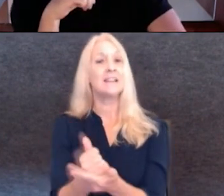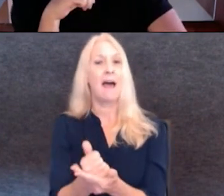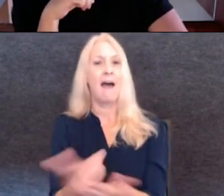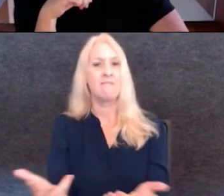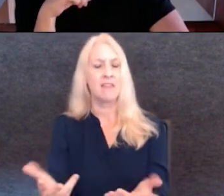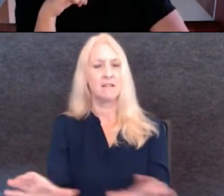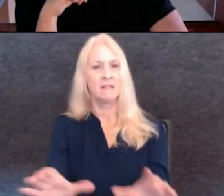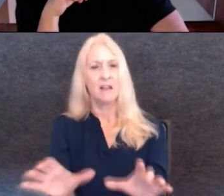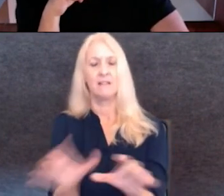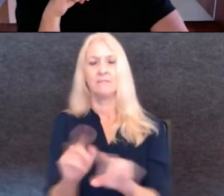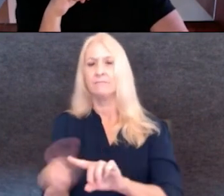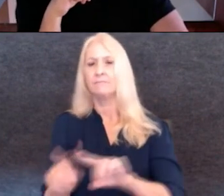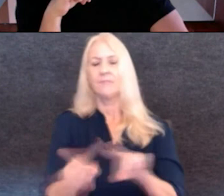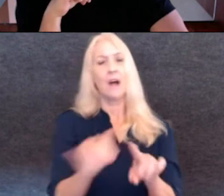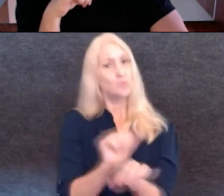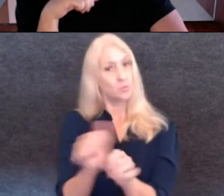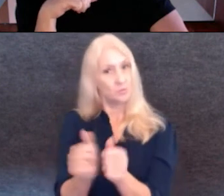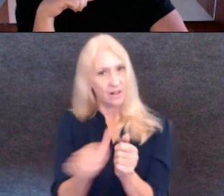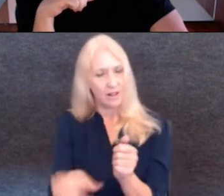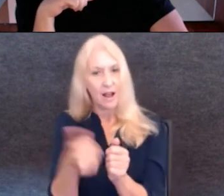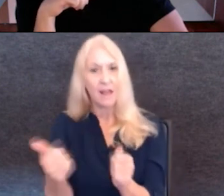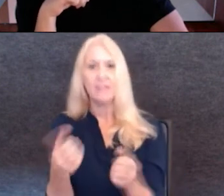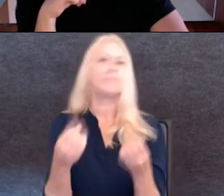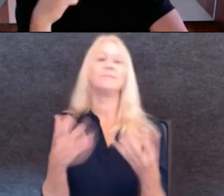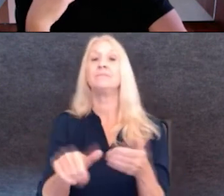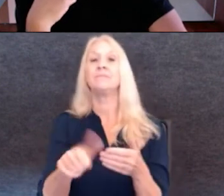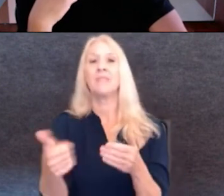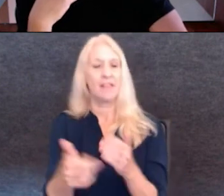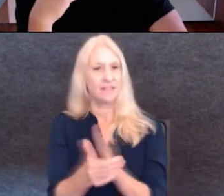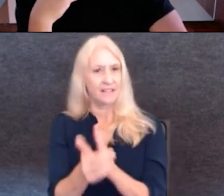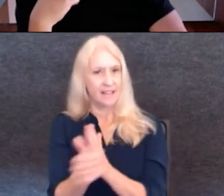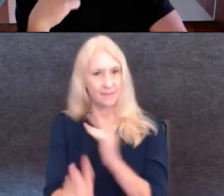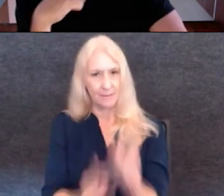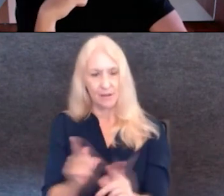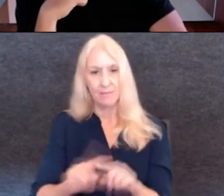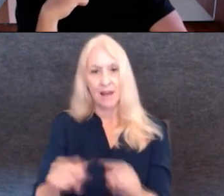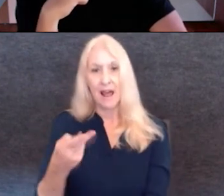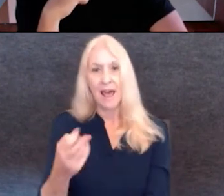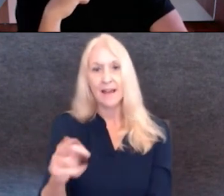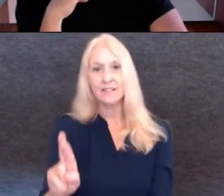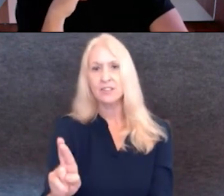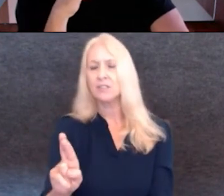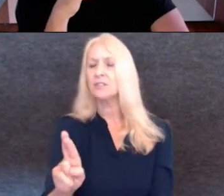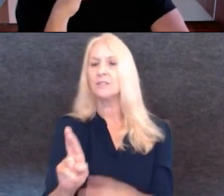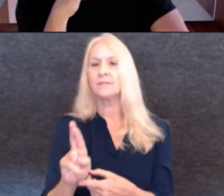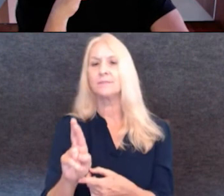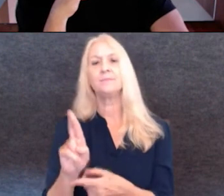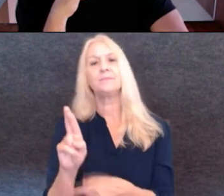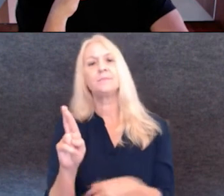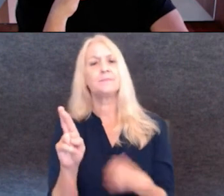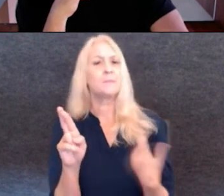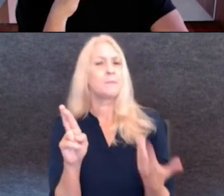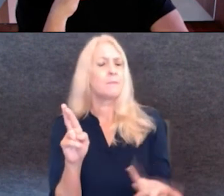but he also collaborates in a beautiful way with so many other talented folks. But Héctor, I tell us about